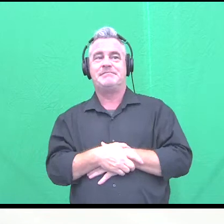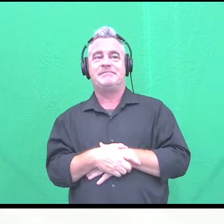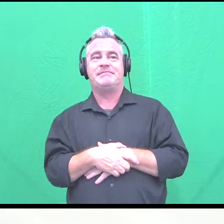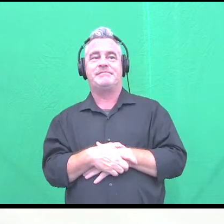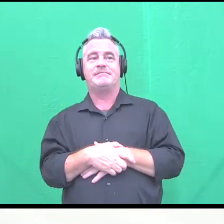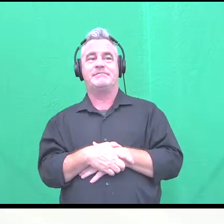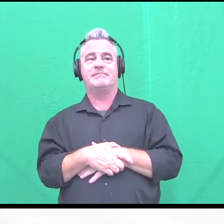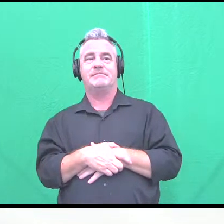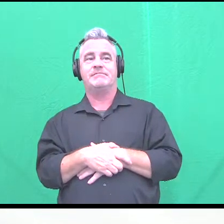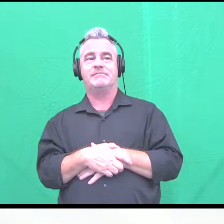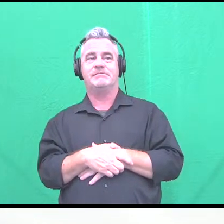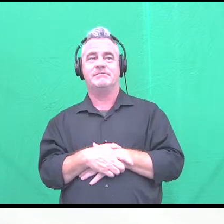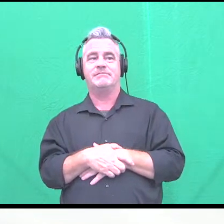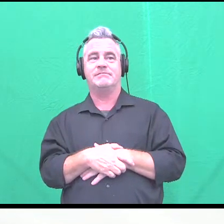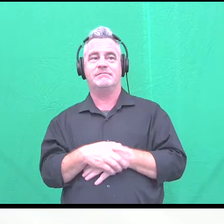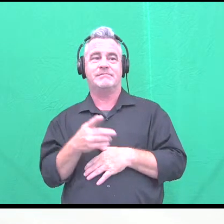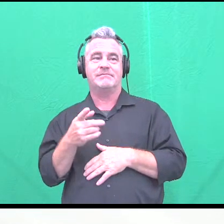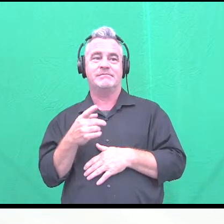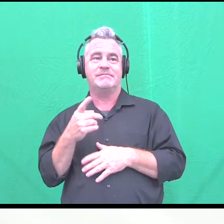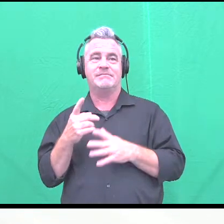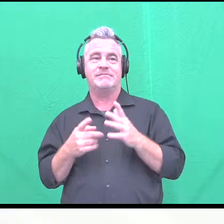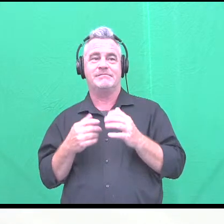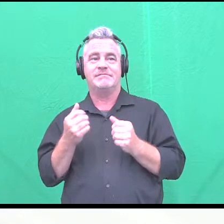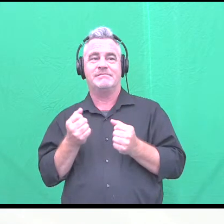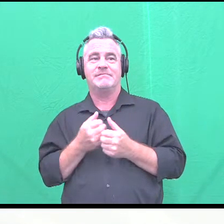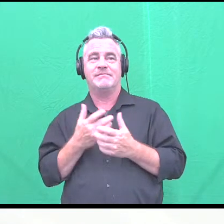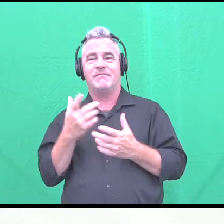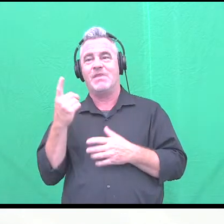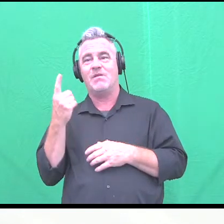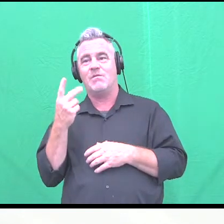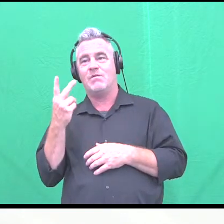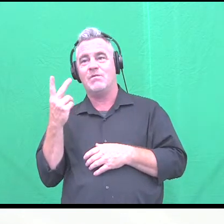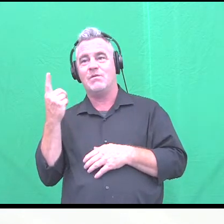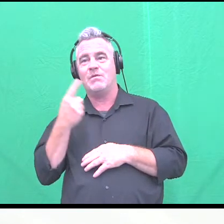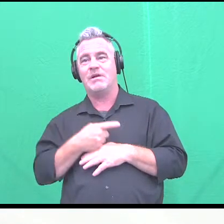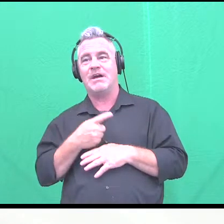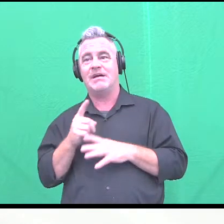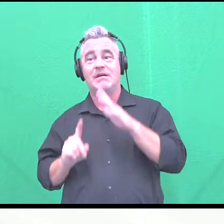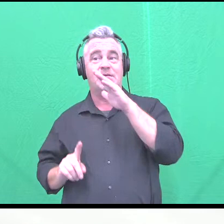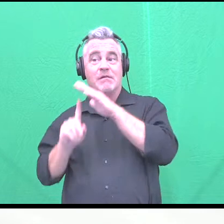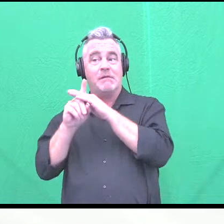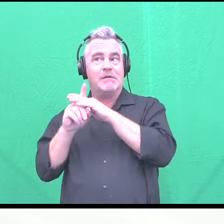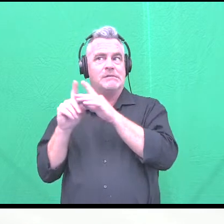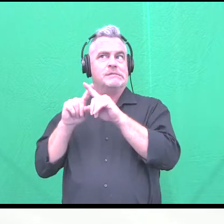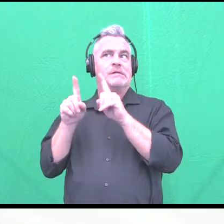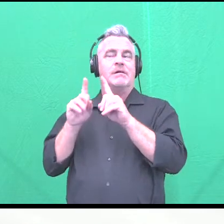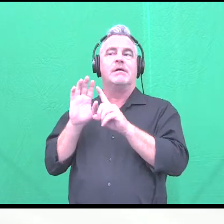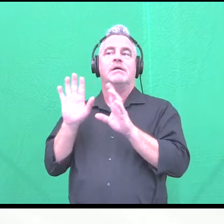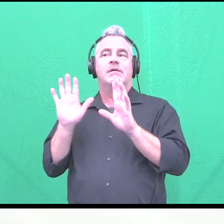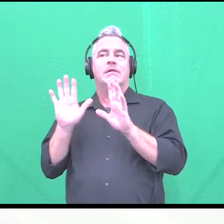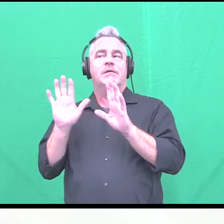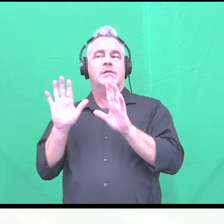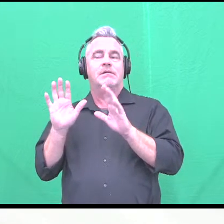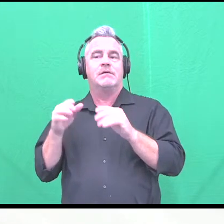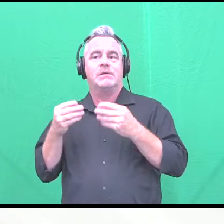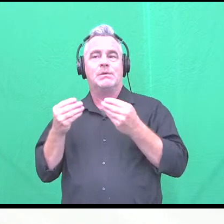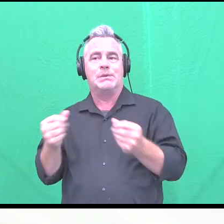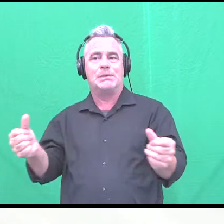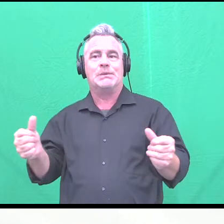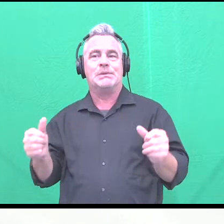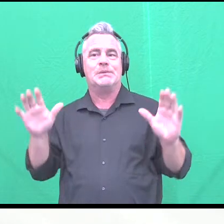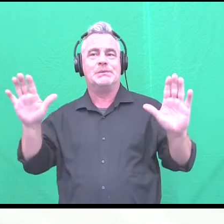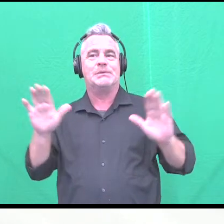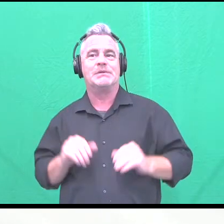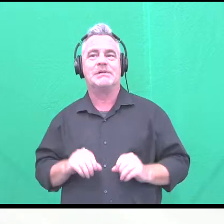there's days that pop up every once in a while that's a little different, but we go with those, and those